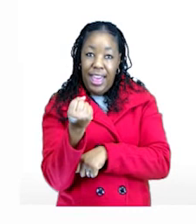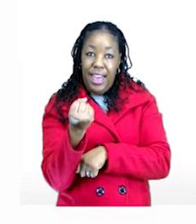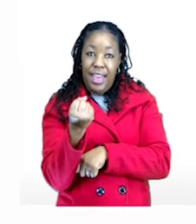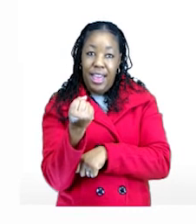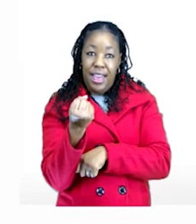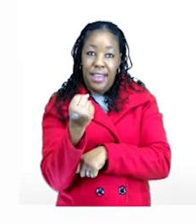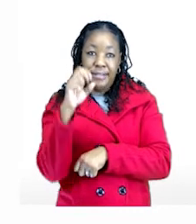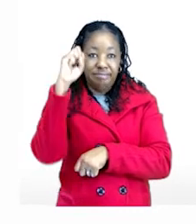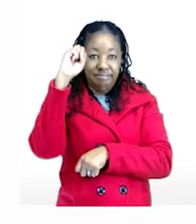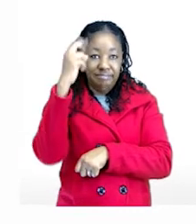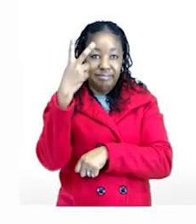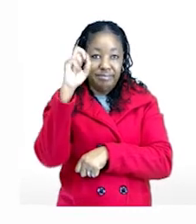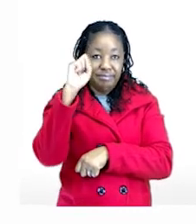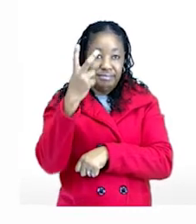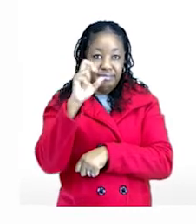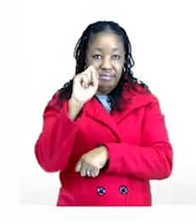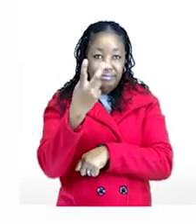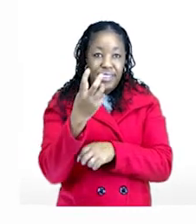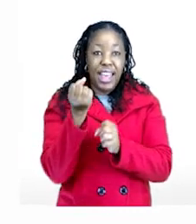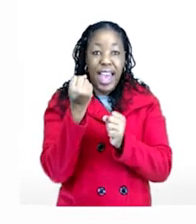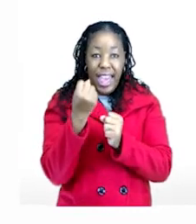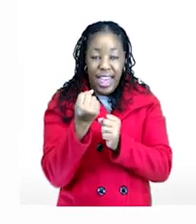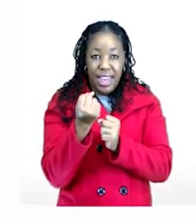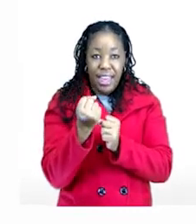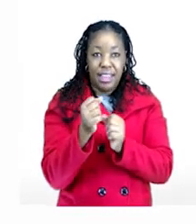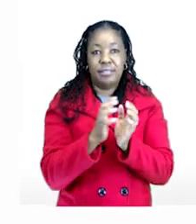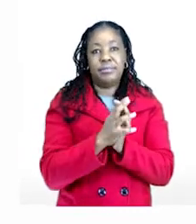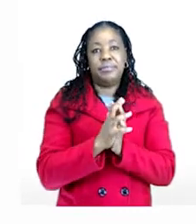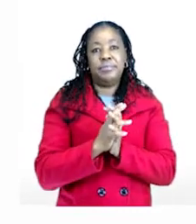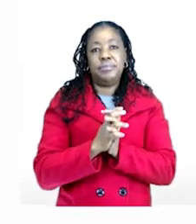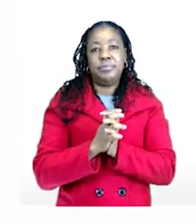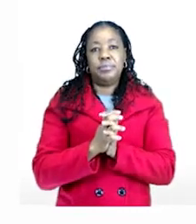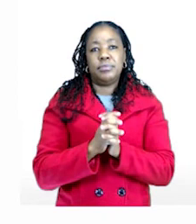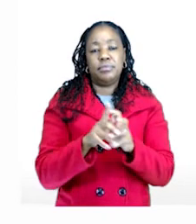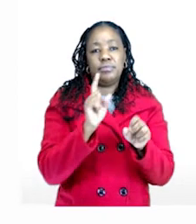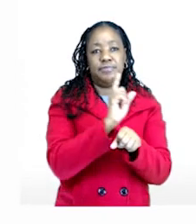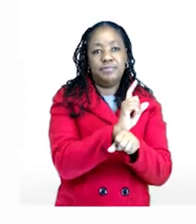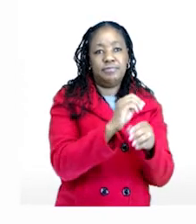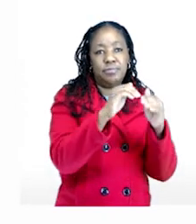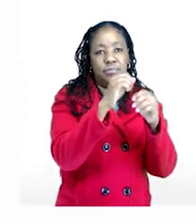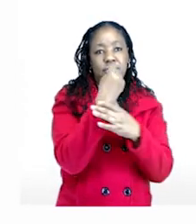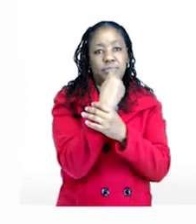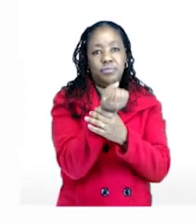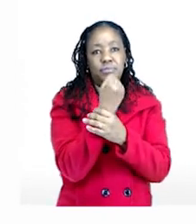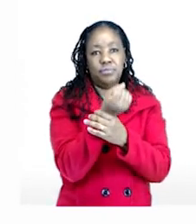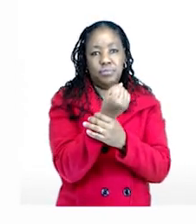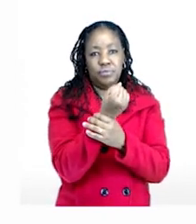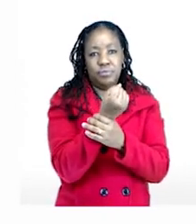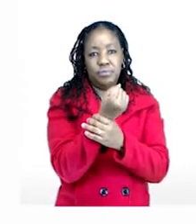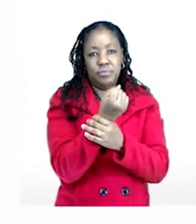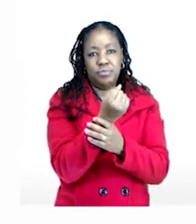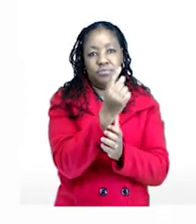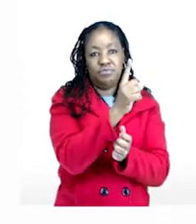pattern around them. Let's look at the first ball. On your